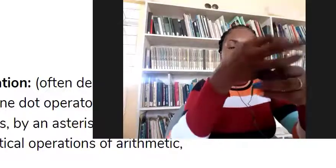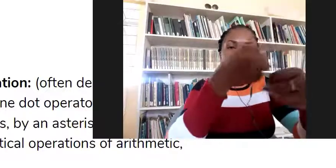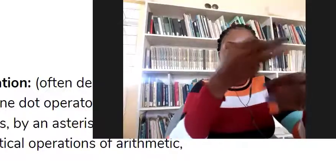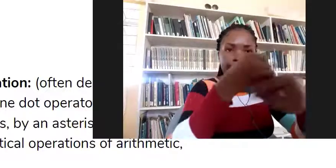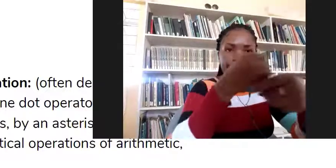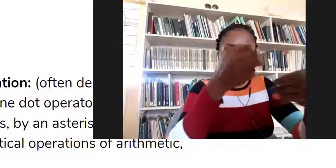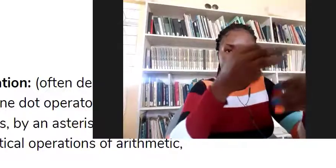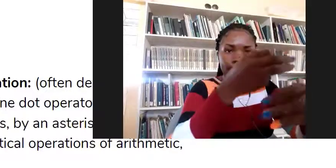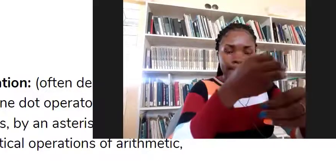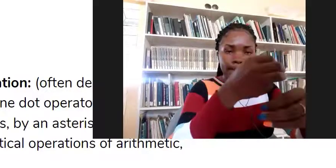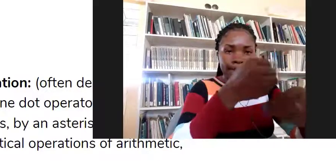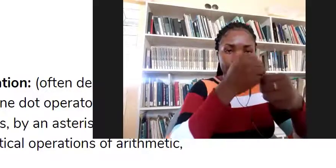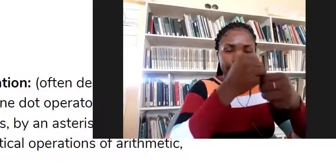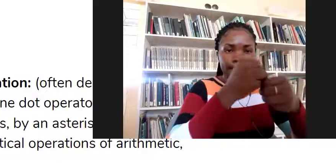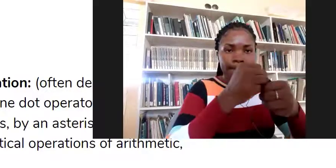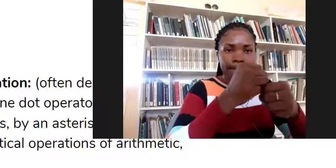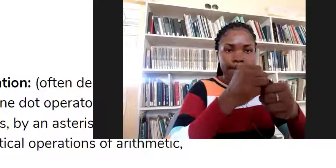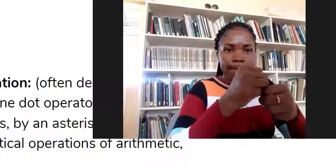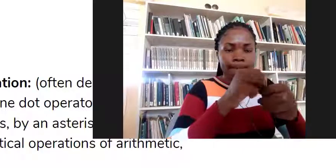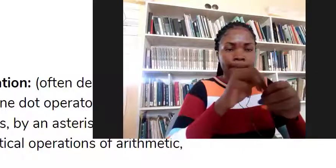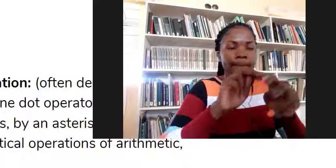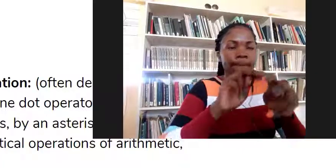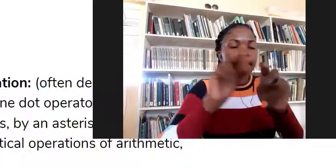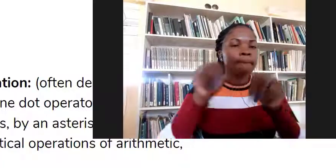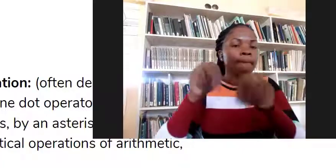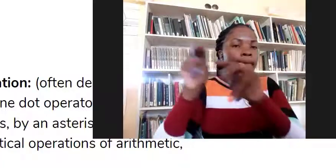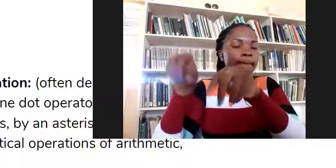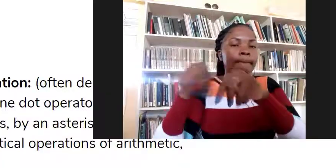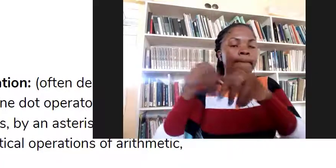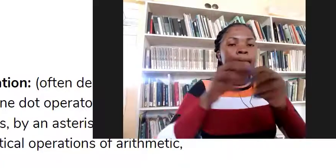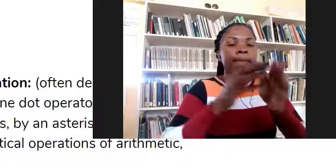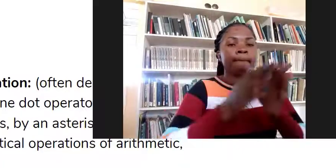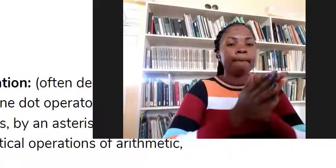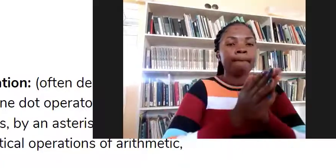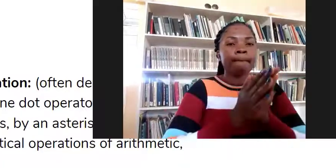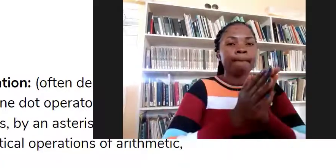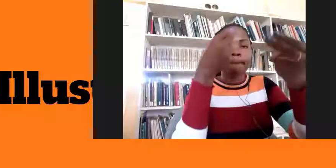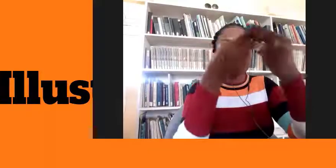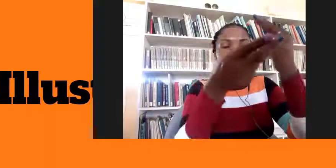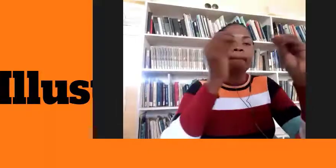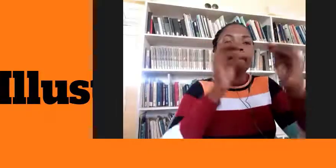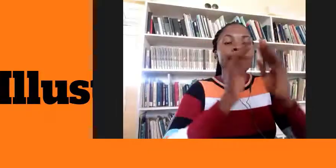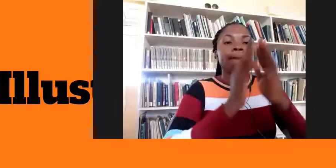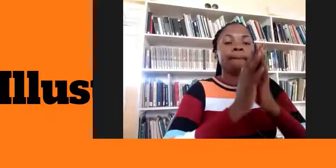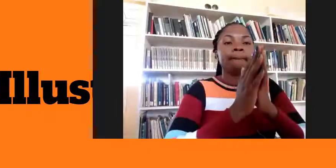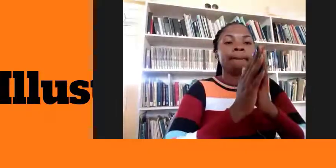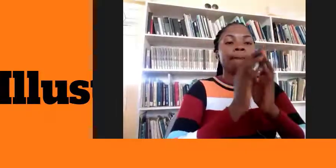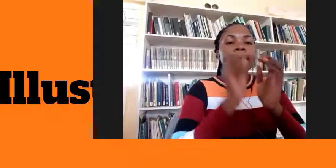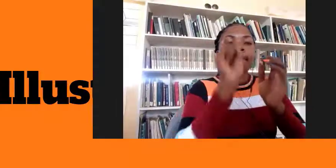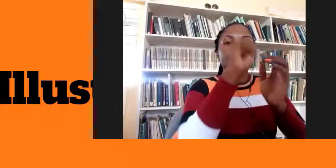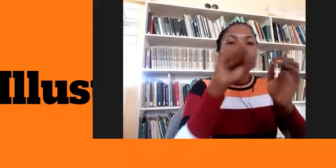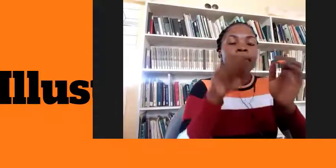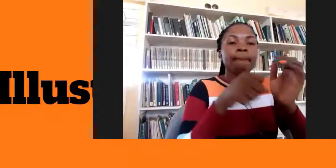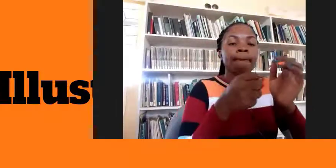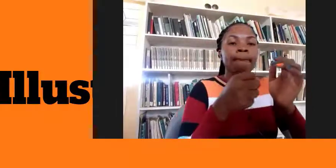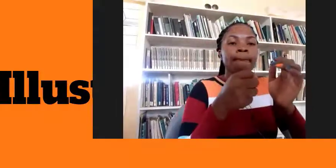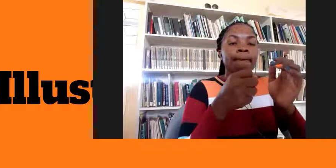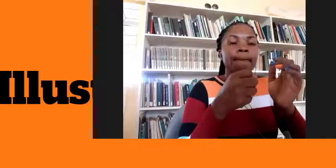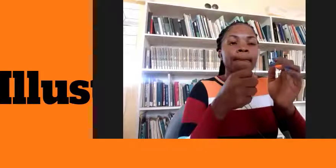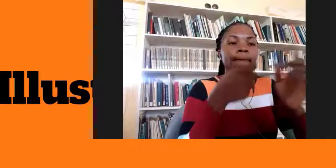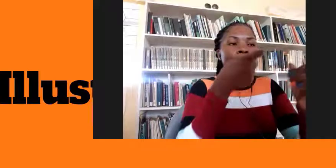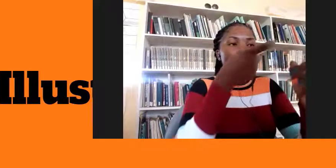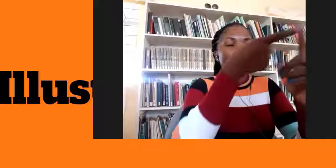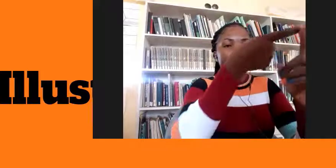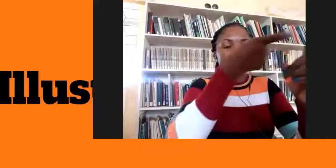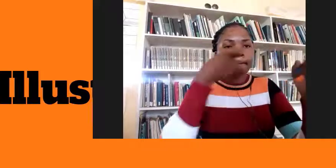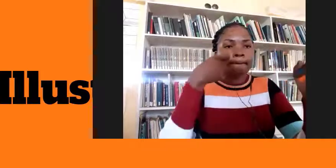bearing in mind that we have addition, subtraction, and division. From the modern way or